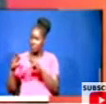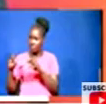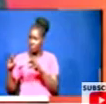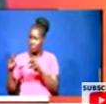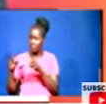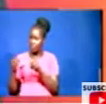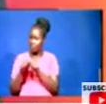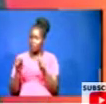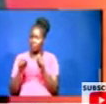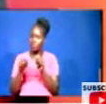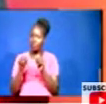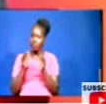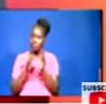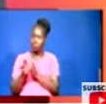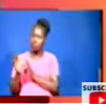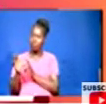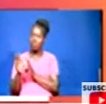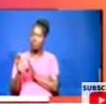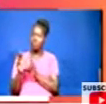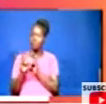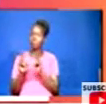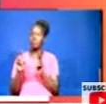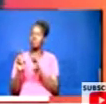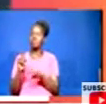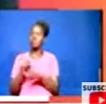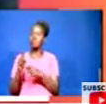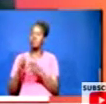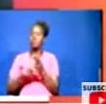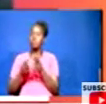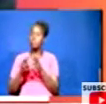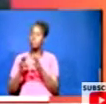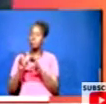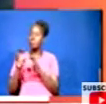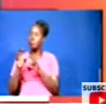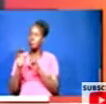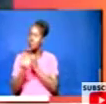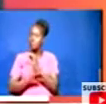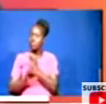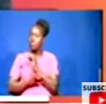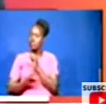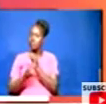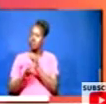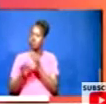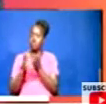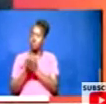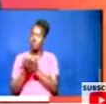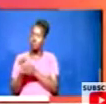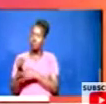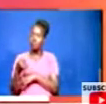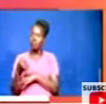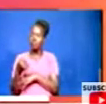planned. And if you looked at even what we looked at in the country, we actually drew